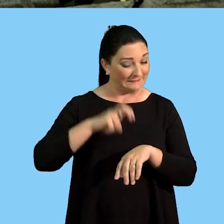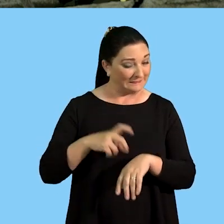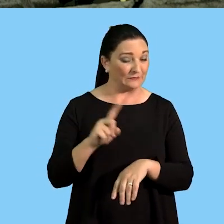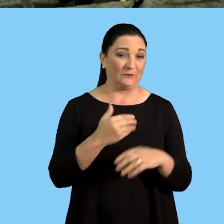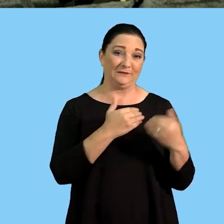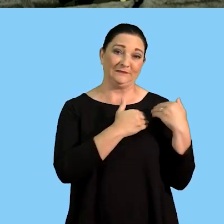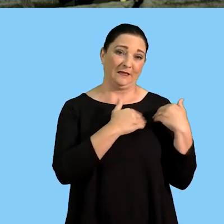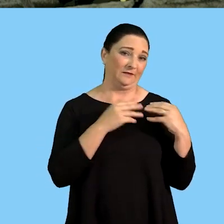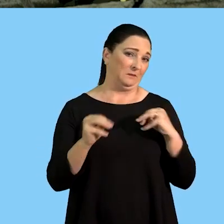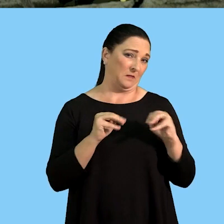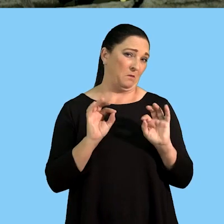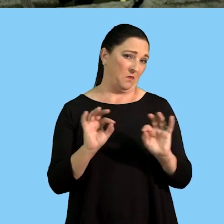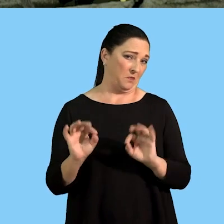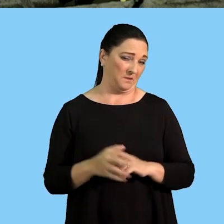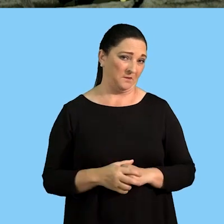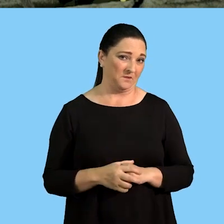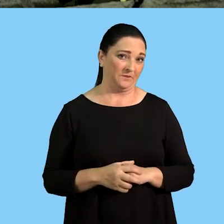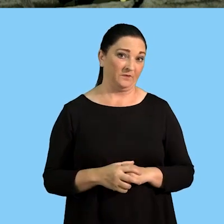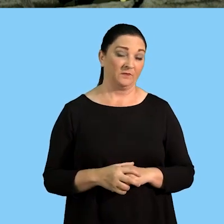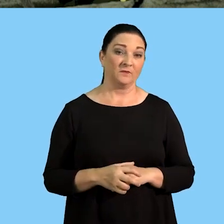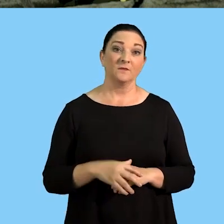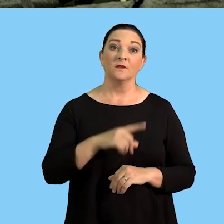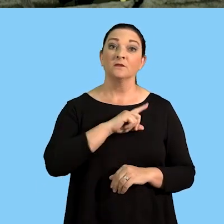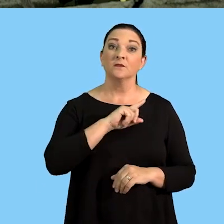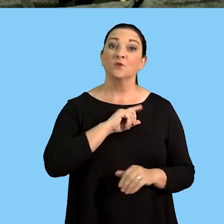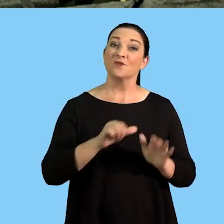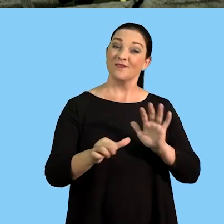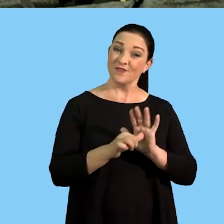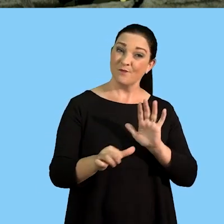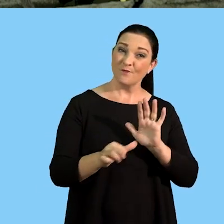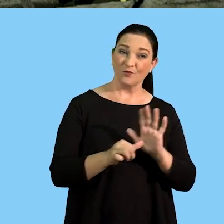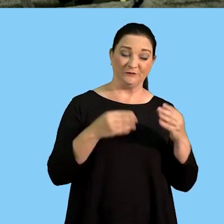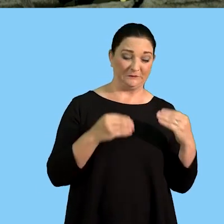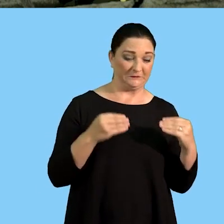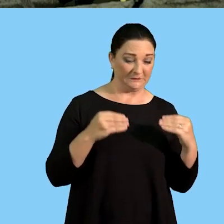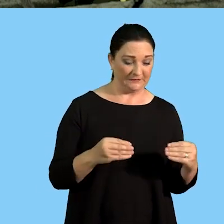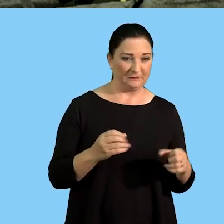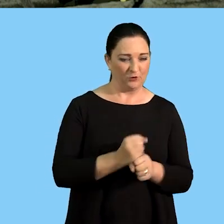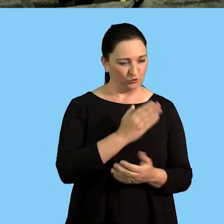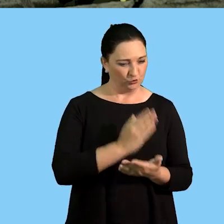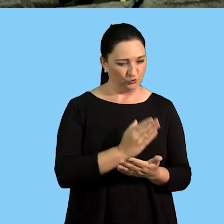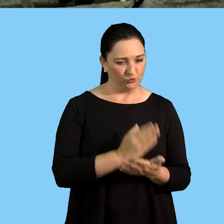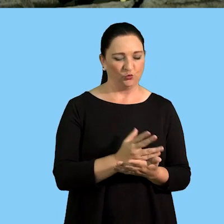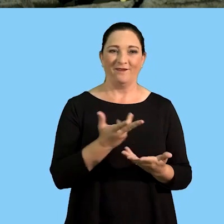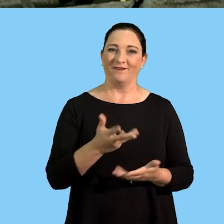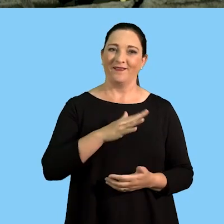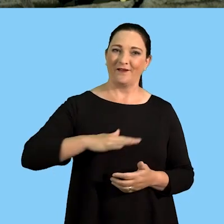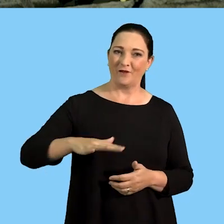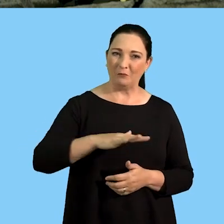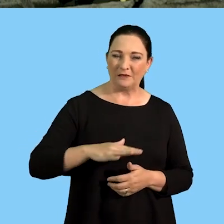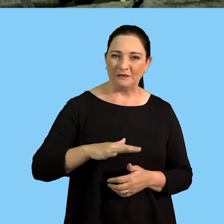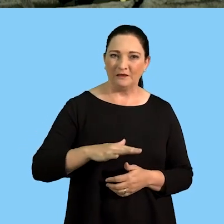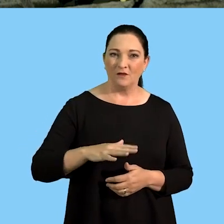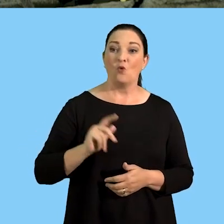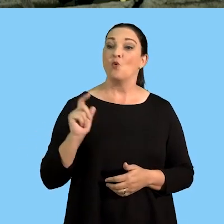not managed properly. So it then becomes very important for businesses to make sure that in the environment that they are